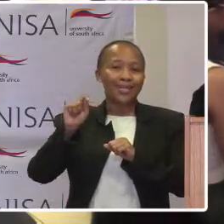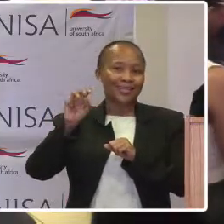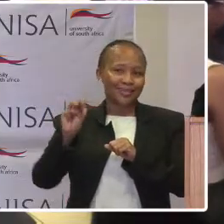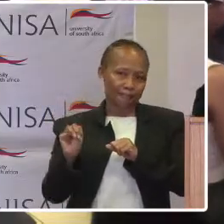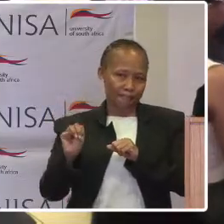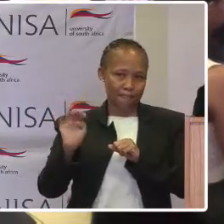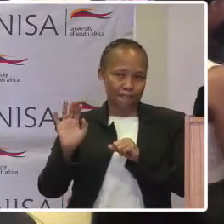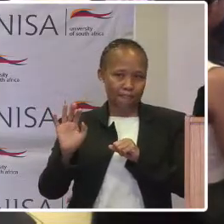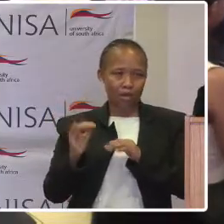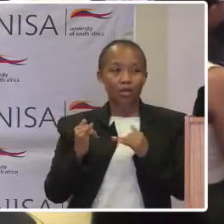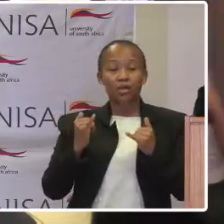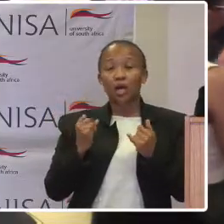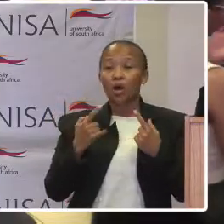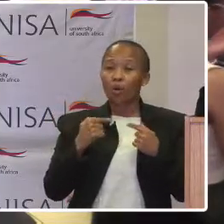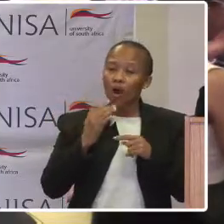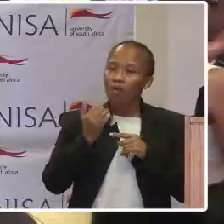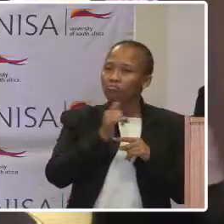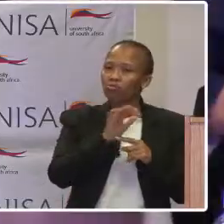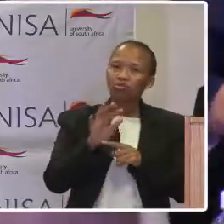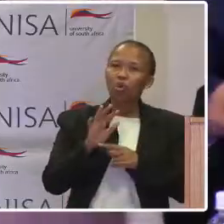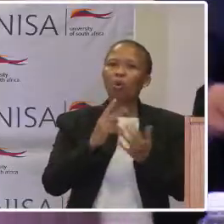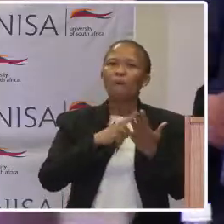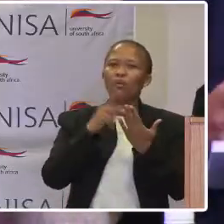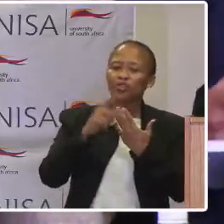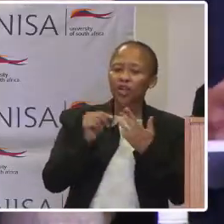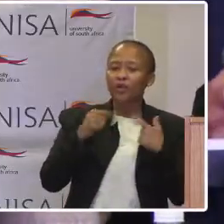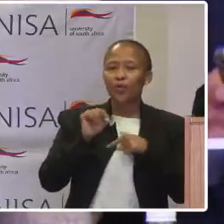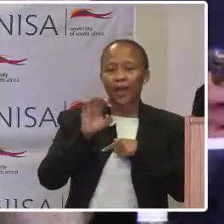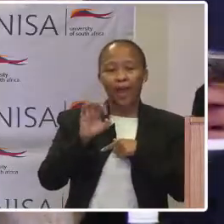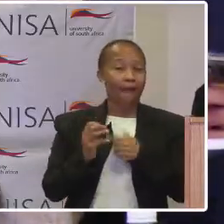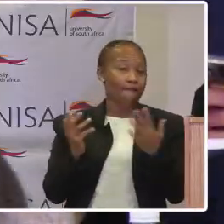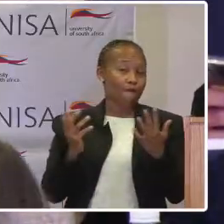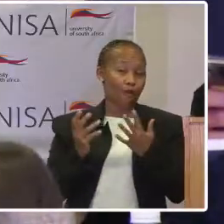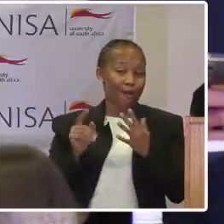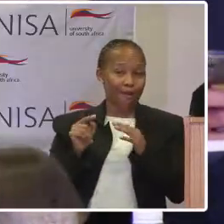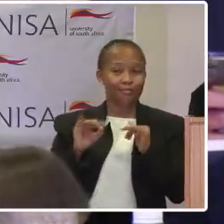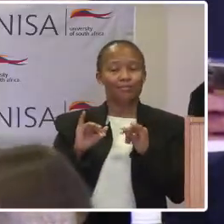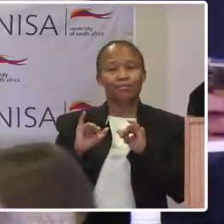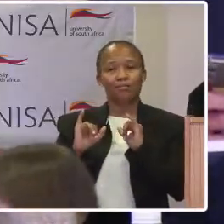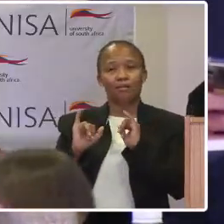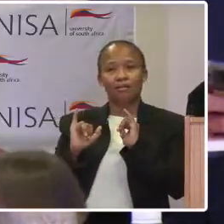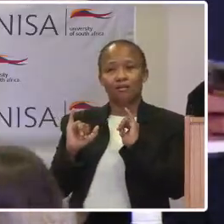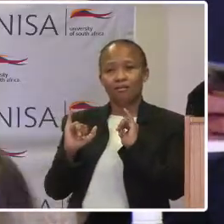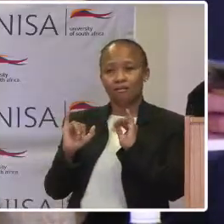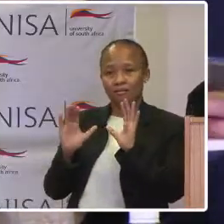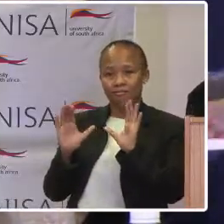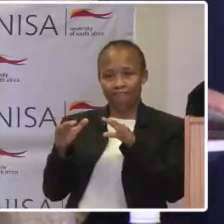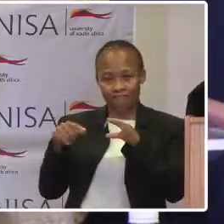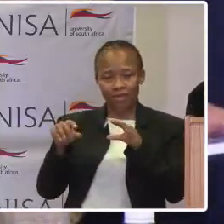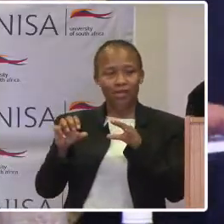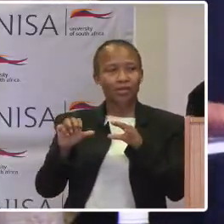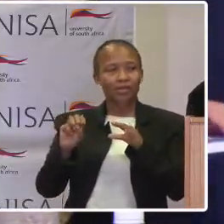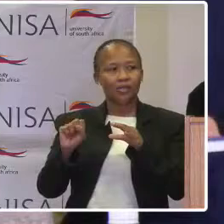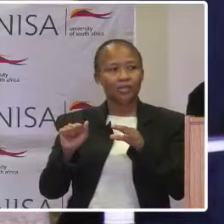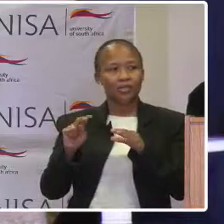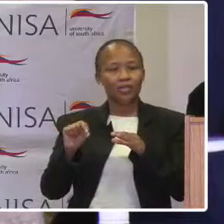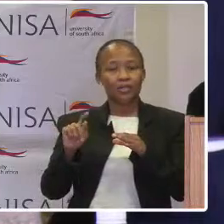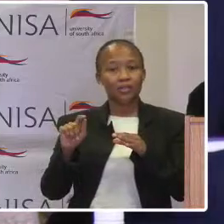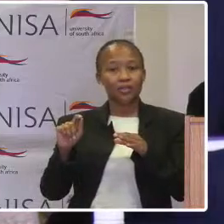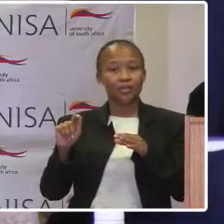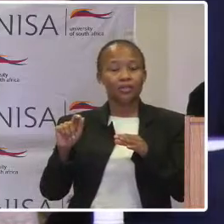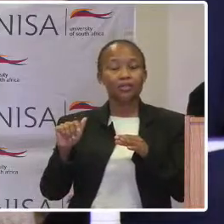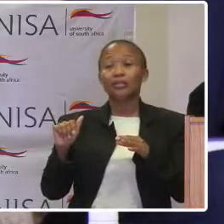projects which we have at SANSA. But it can be arranged on another